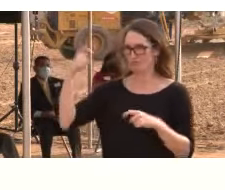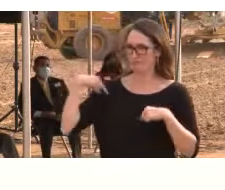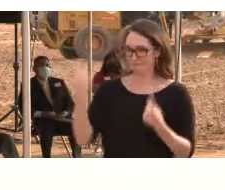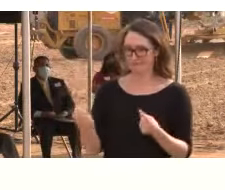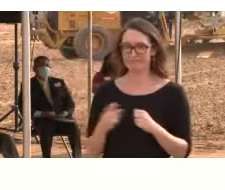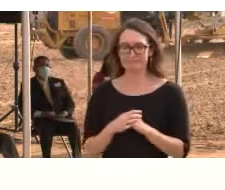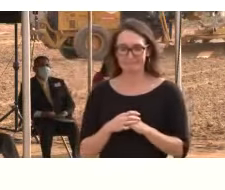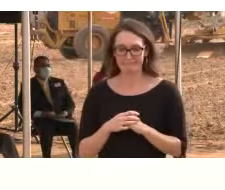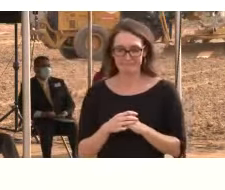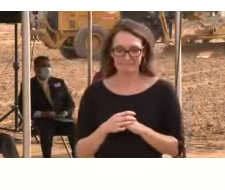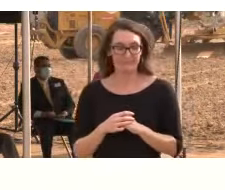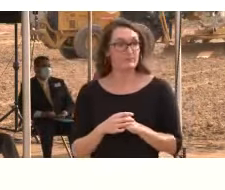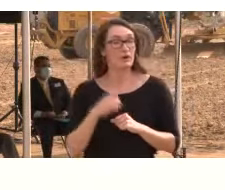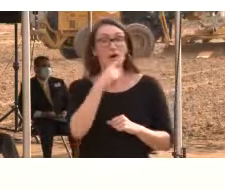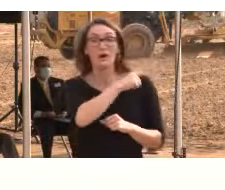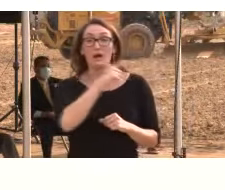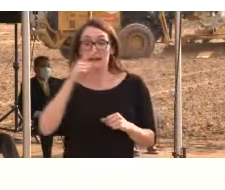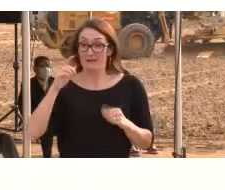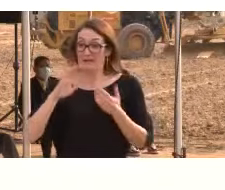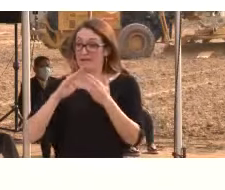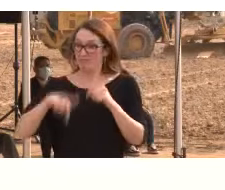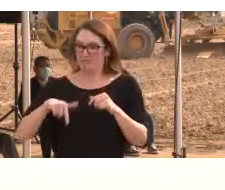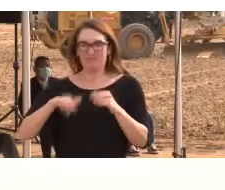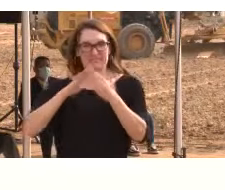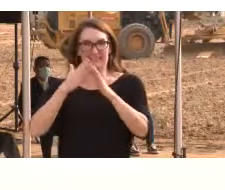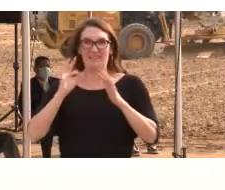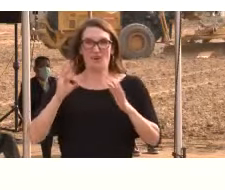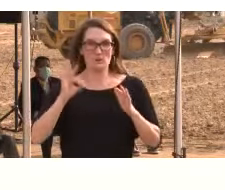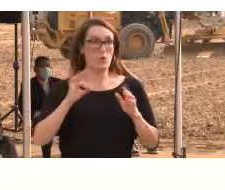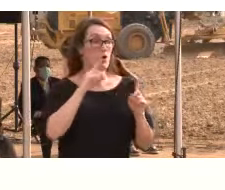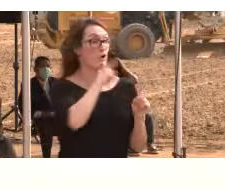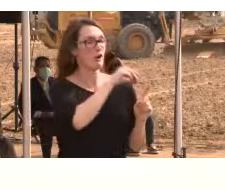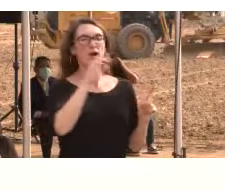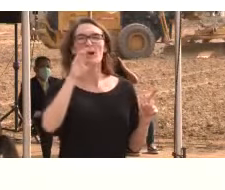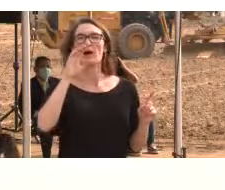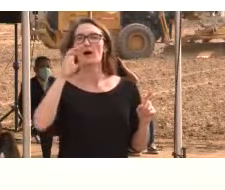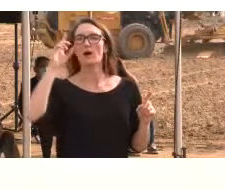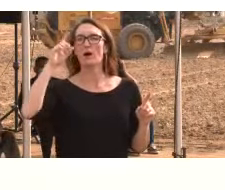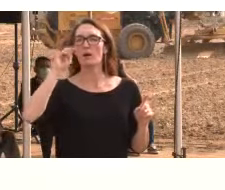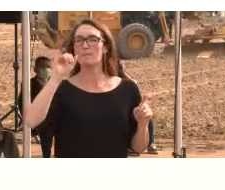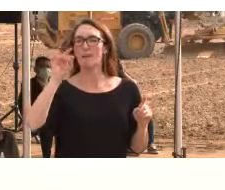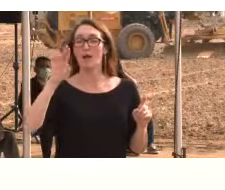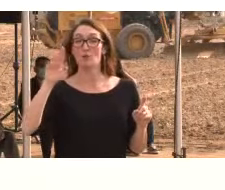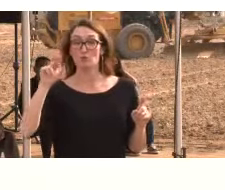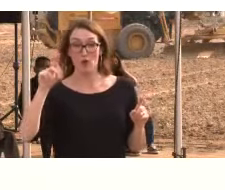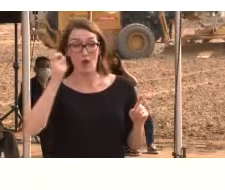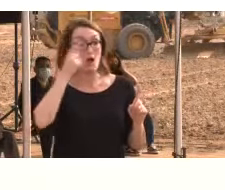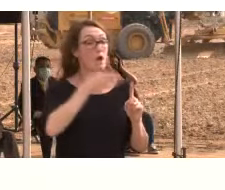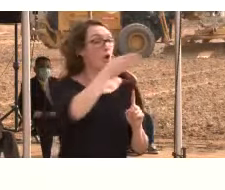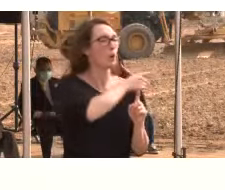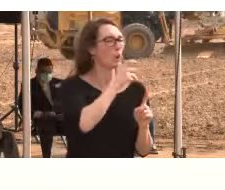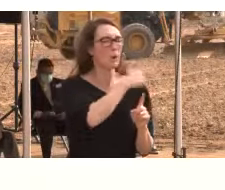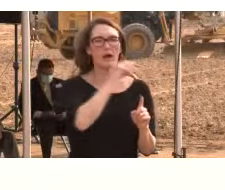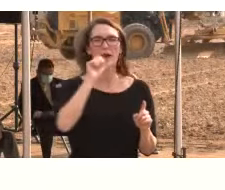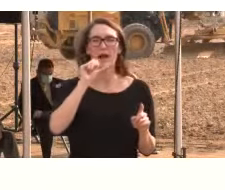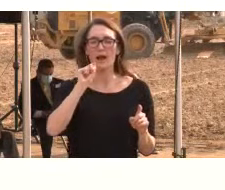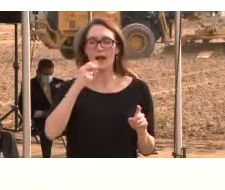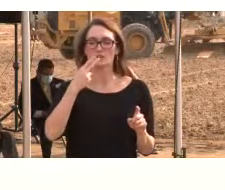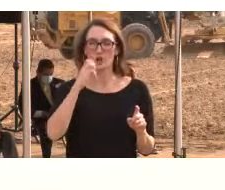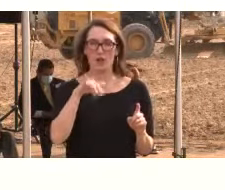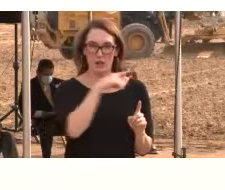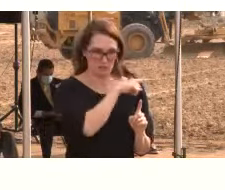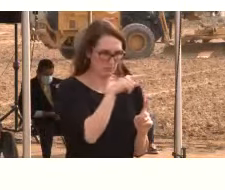The city of Fresno, under Mayor Lee Brand, and before that, Ashley Swearingen, had this dream to come out here. This is a part of our